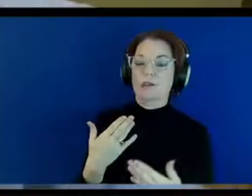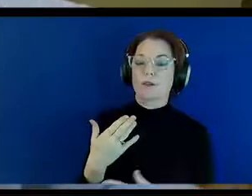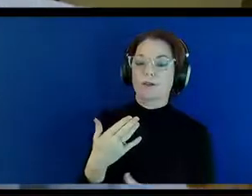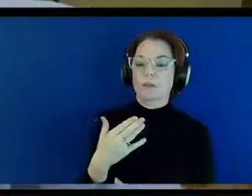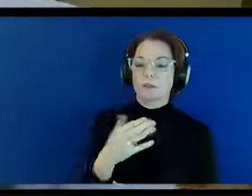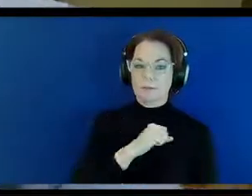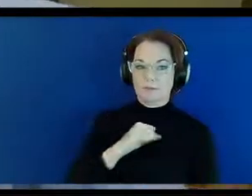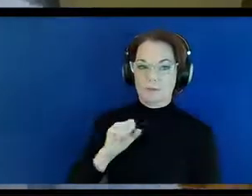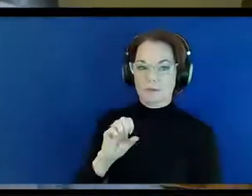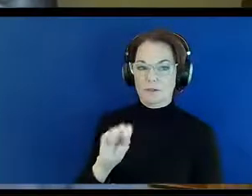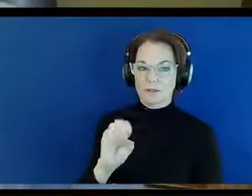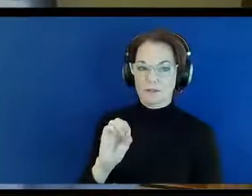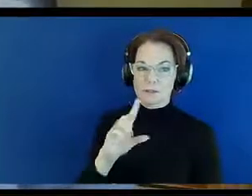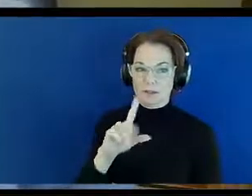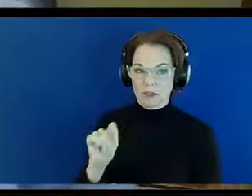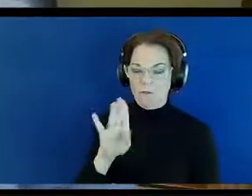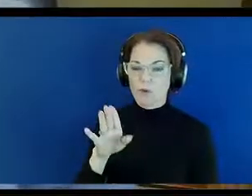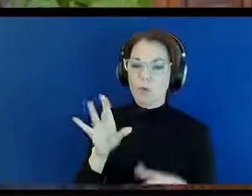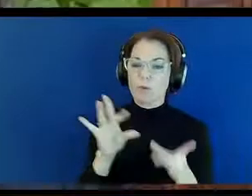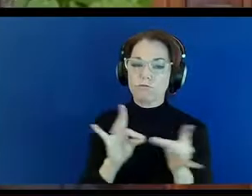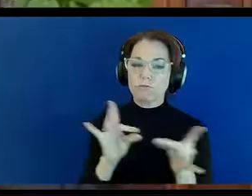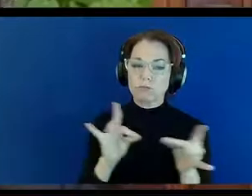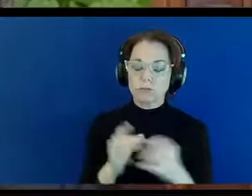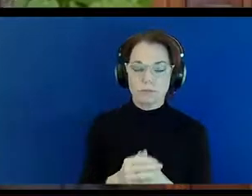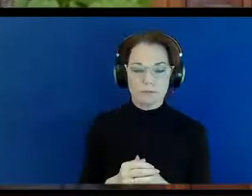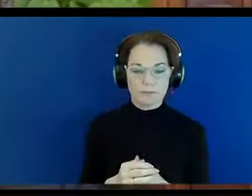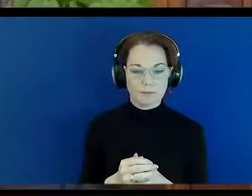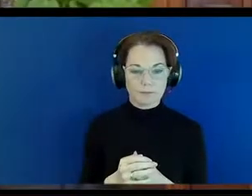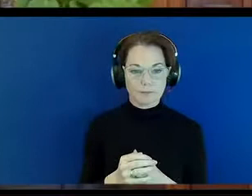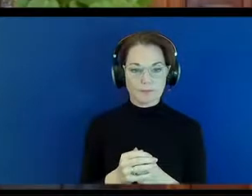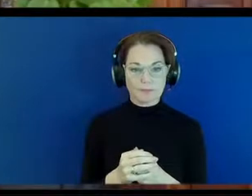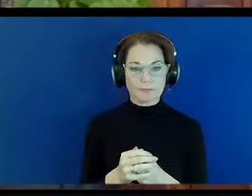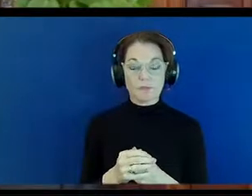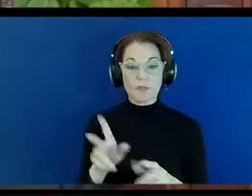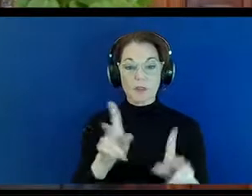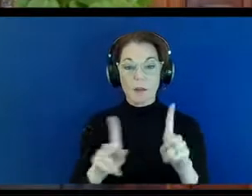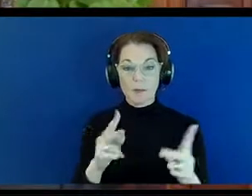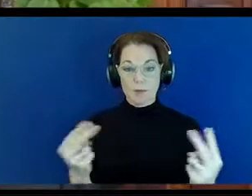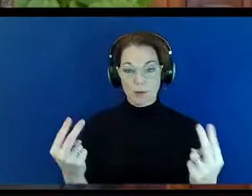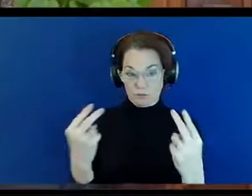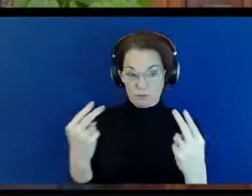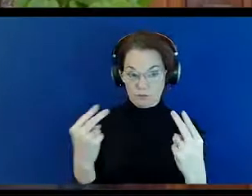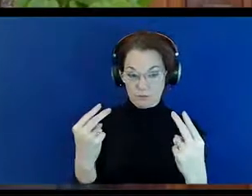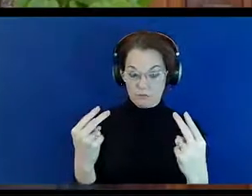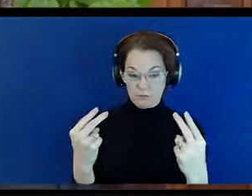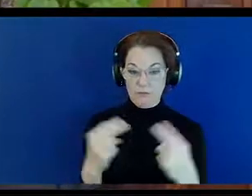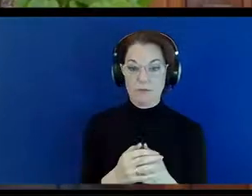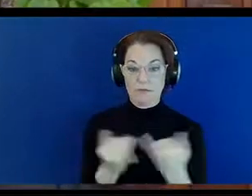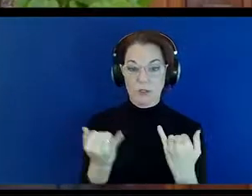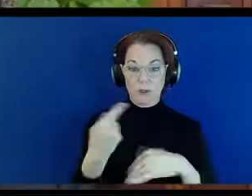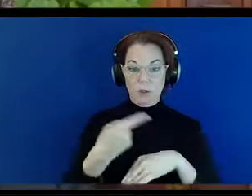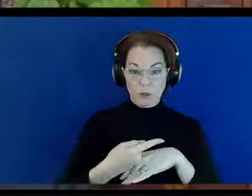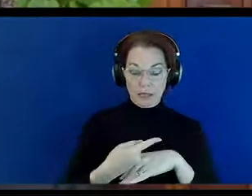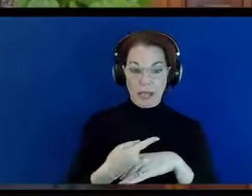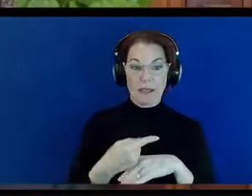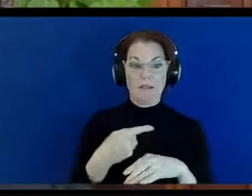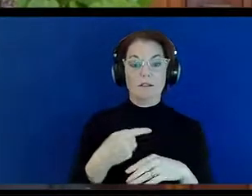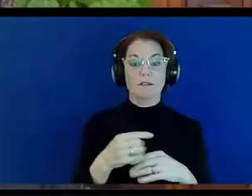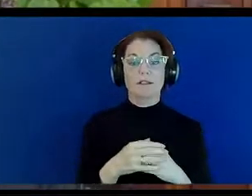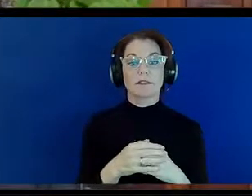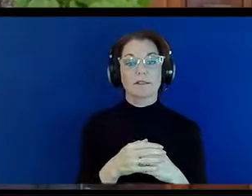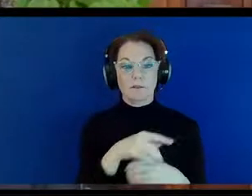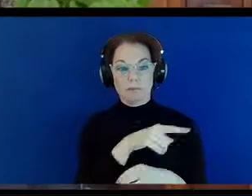statement. And I want our folks listening or watching this hearing today, as well as our witnesses, to know that we'll